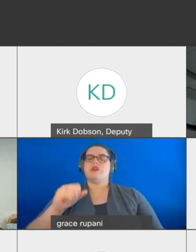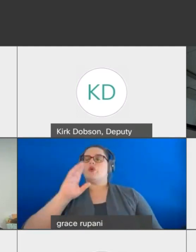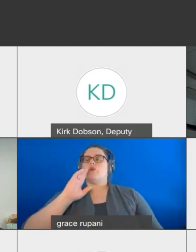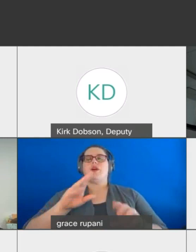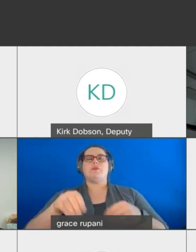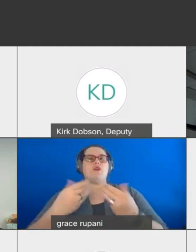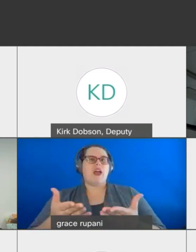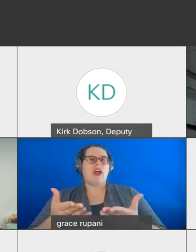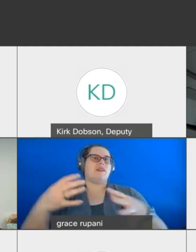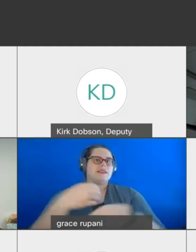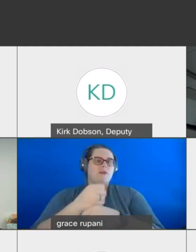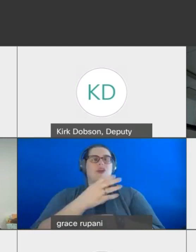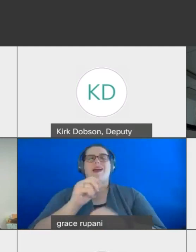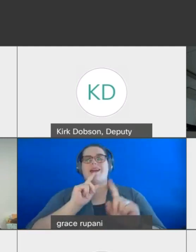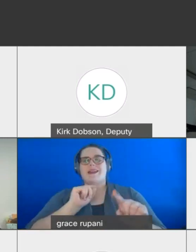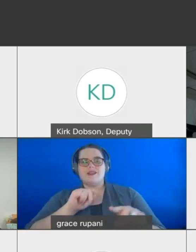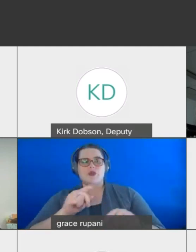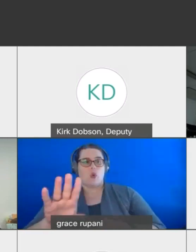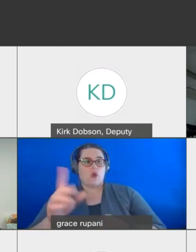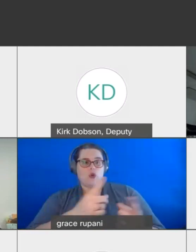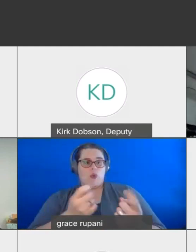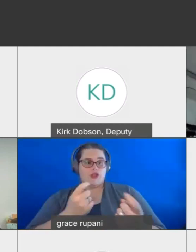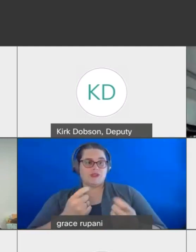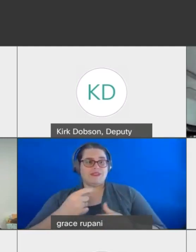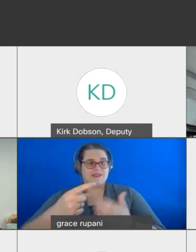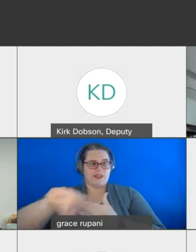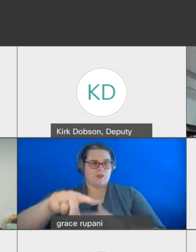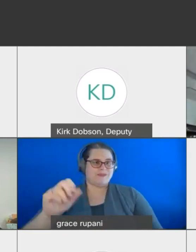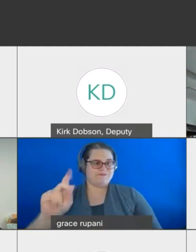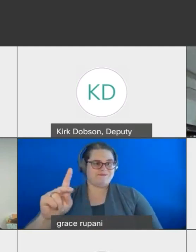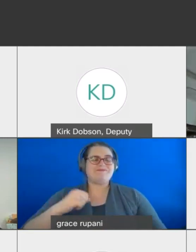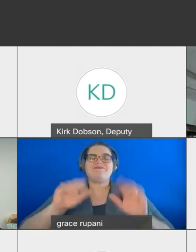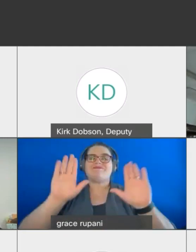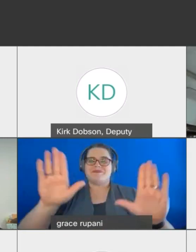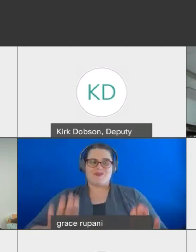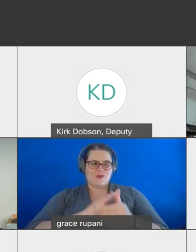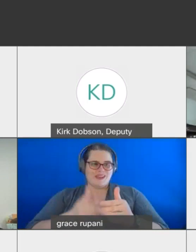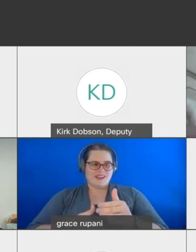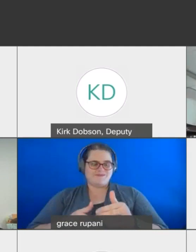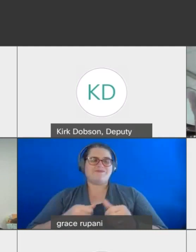questions about it next week. So have a great weekend and I will talk with folks next week.